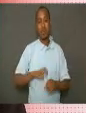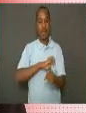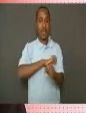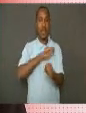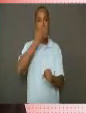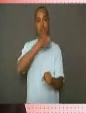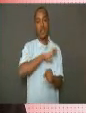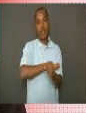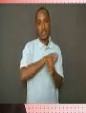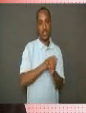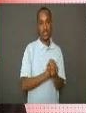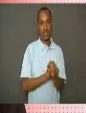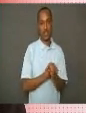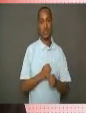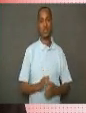heat energy.